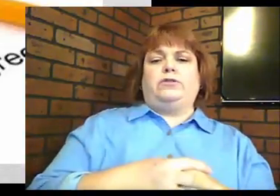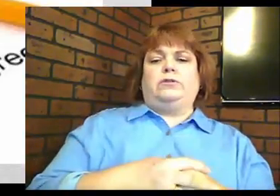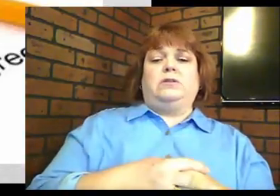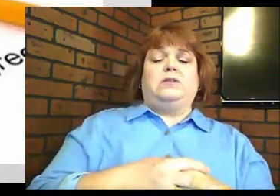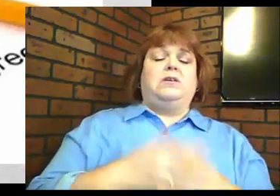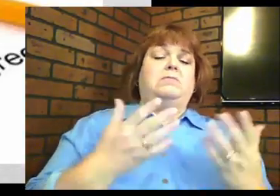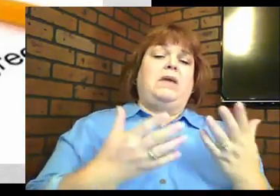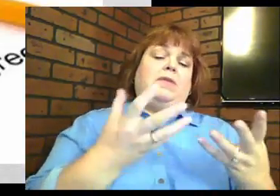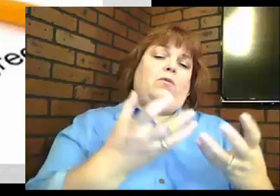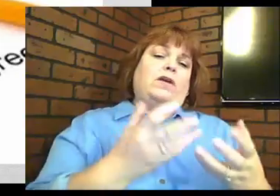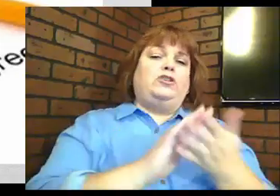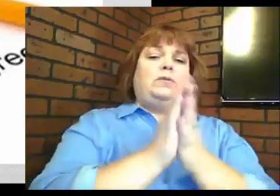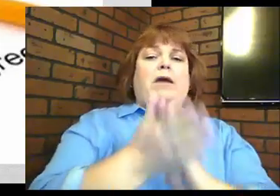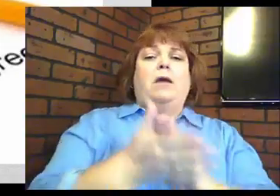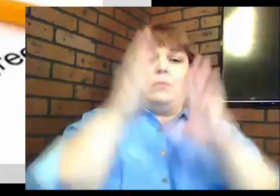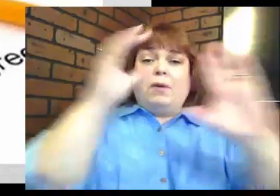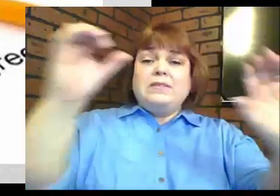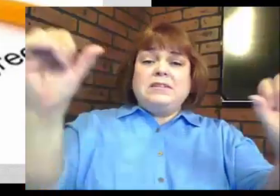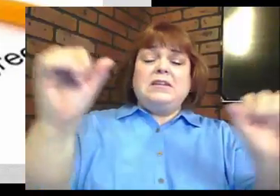Bias.